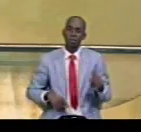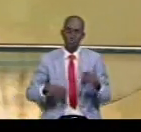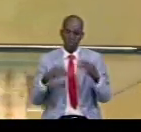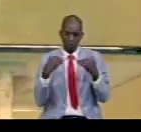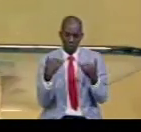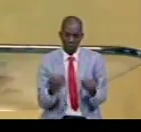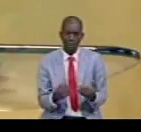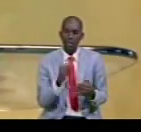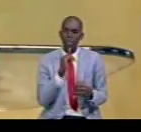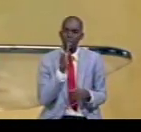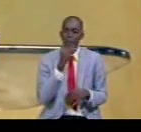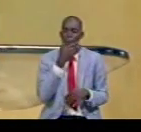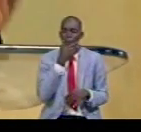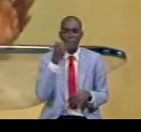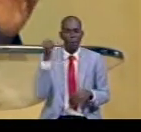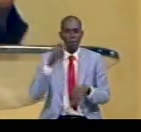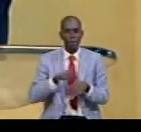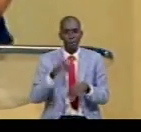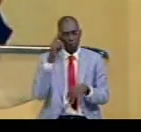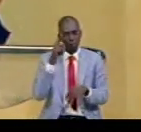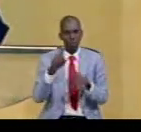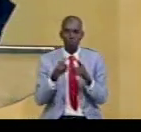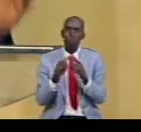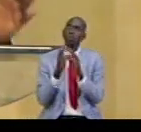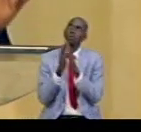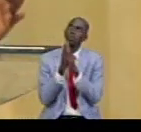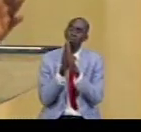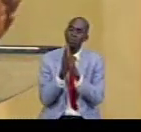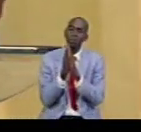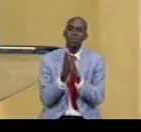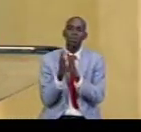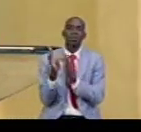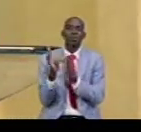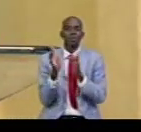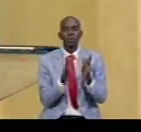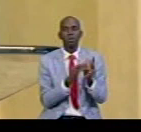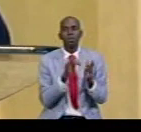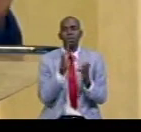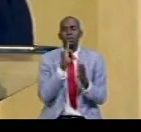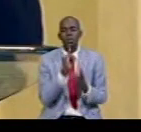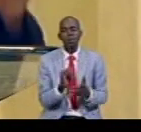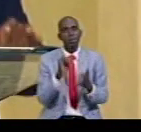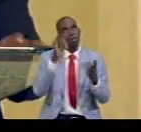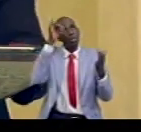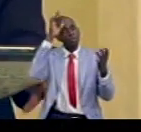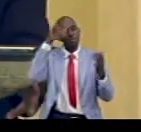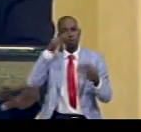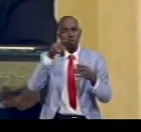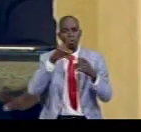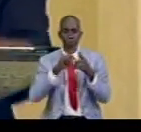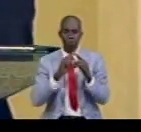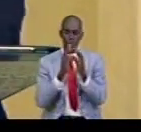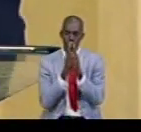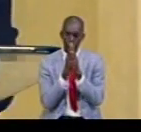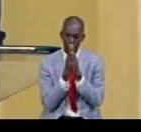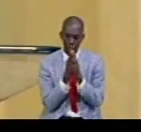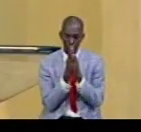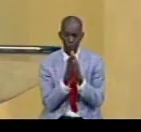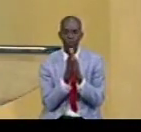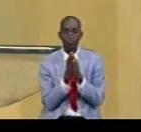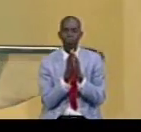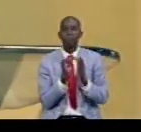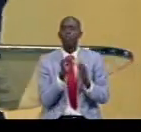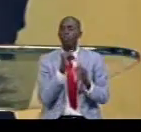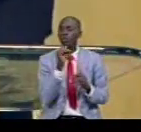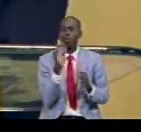Lord. Jesus is waiting. He's waiting. He's waiting. He's waiting for you. Send out your prayers to him right now. He's by your